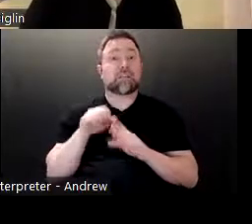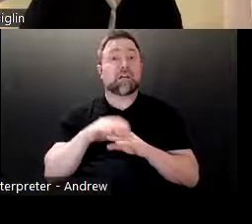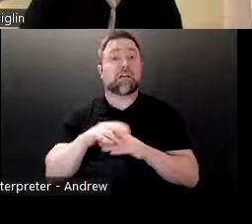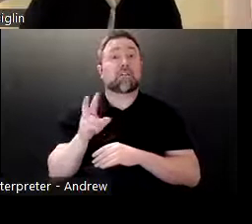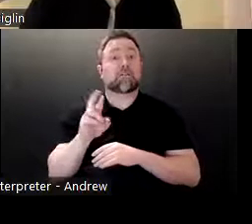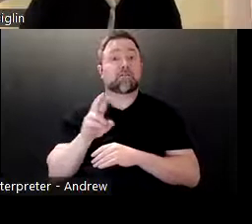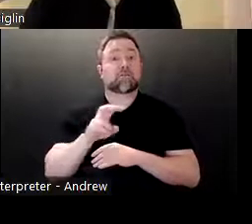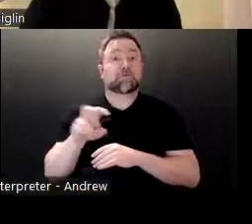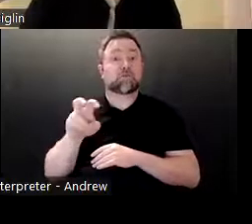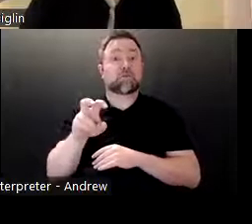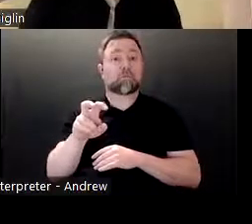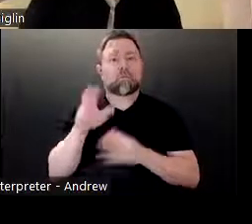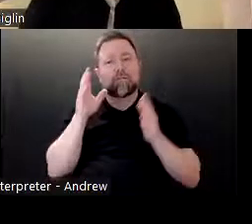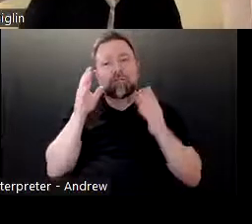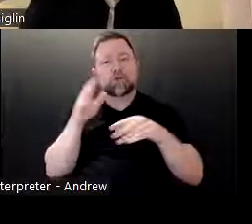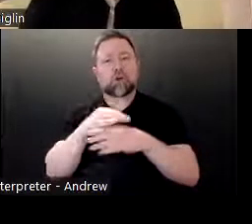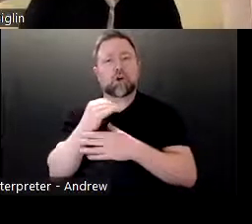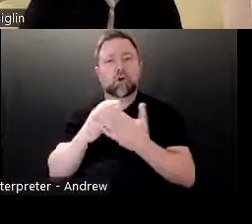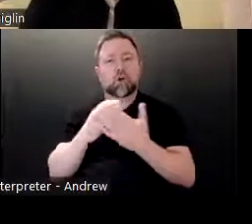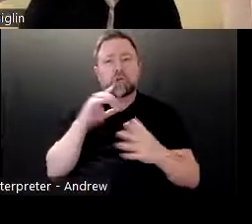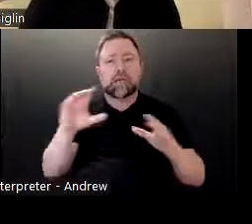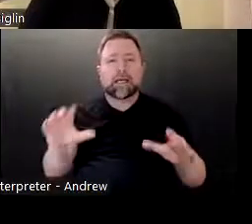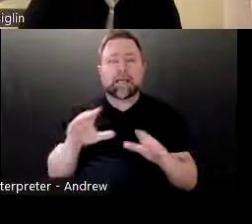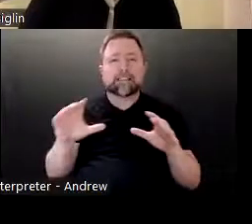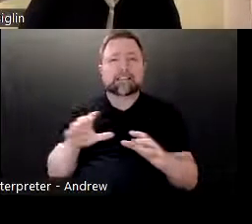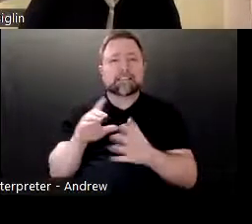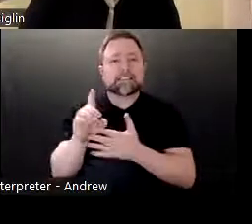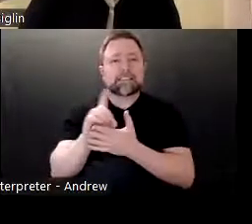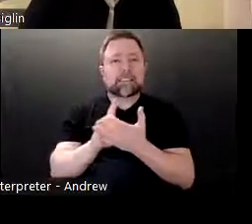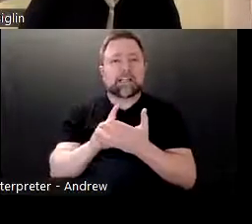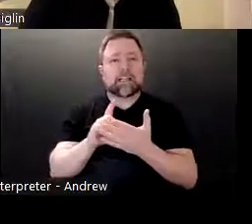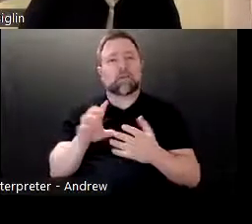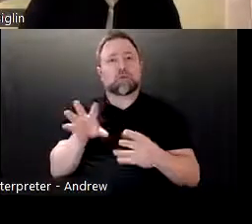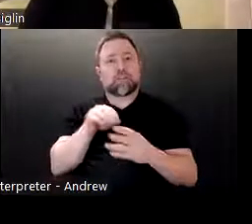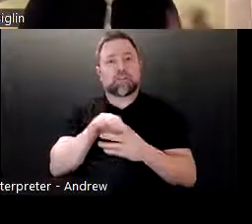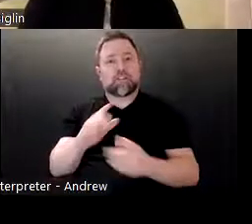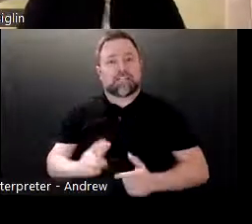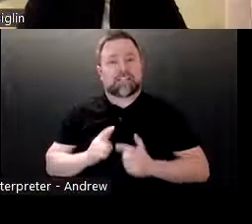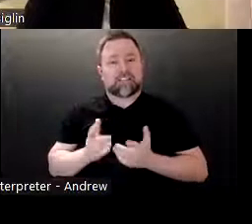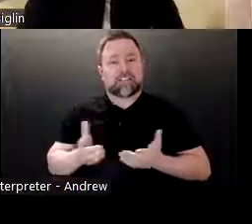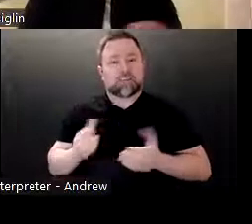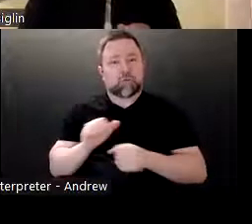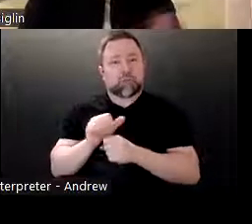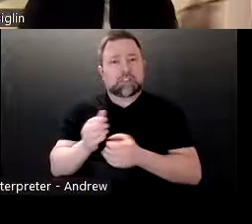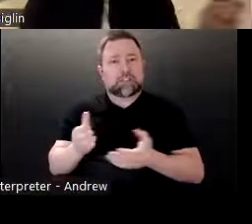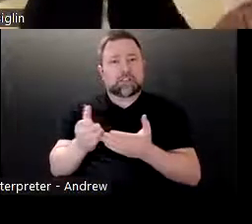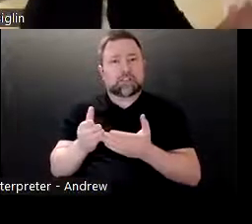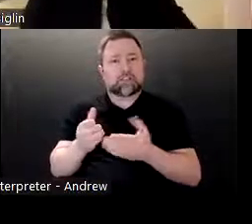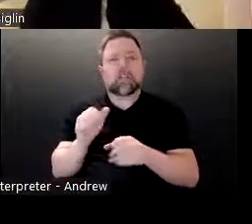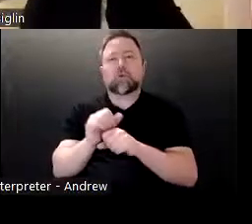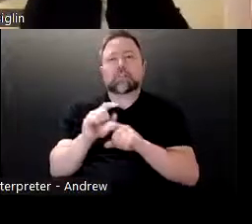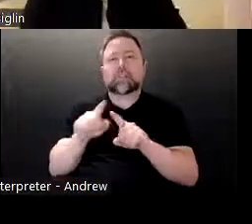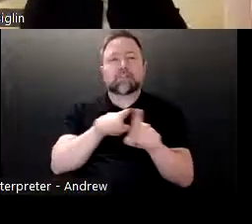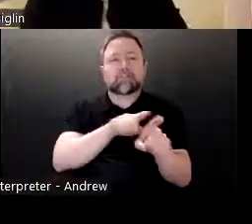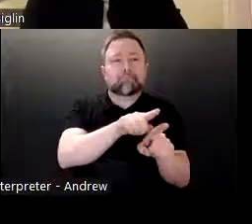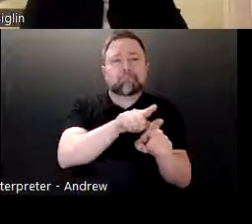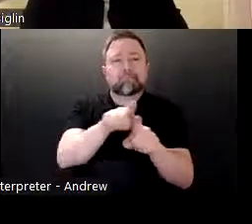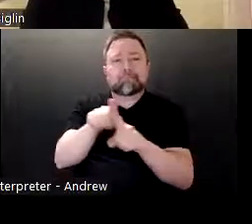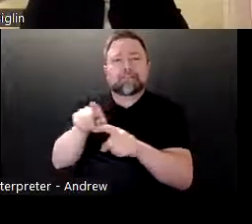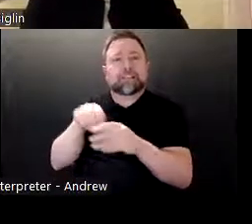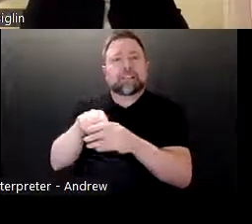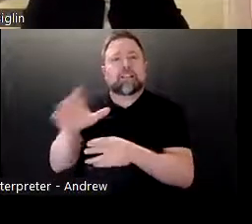on artists who actively designed their living and workspaces and who worked in multiple disciplines throughout their career,